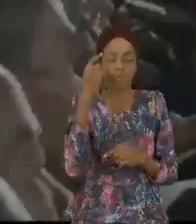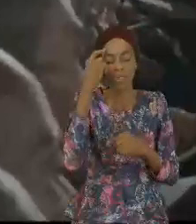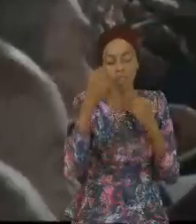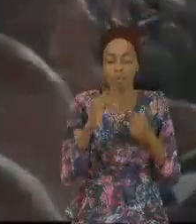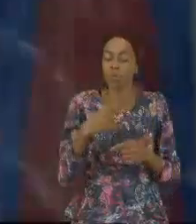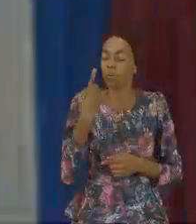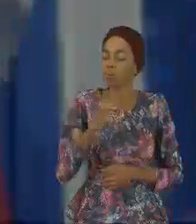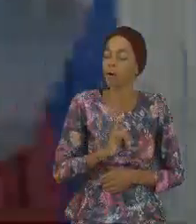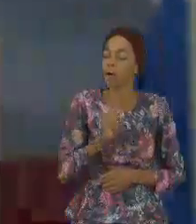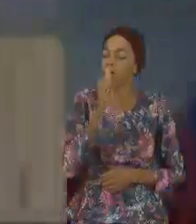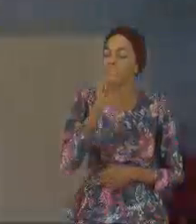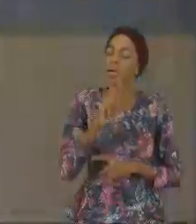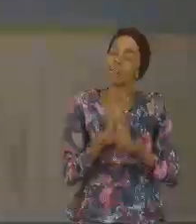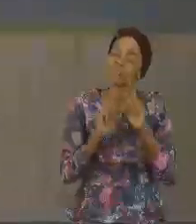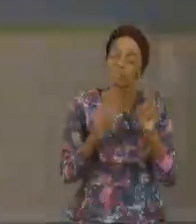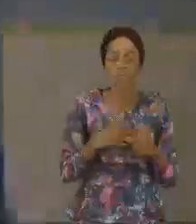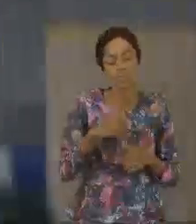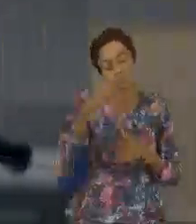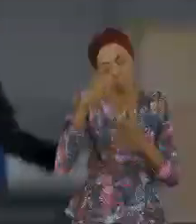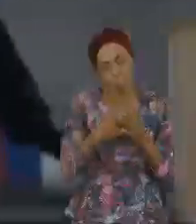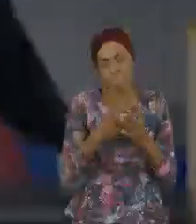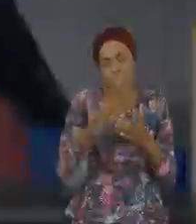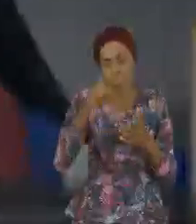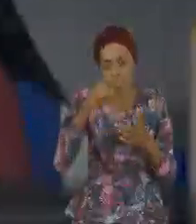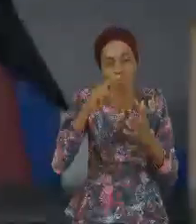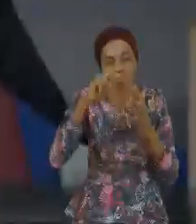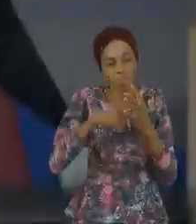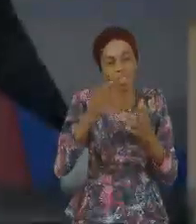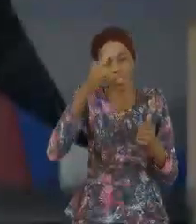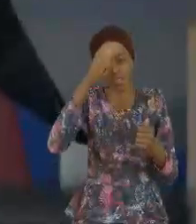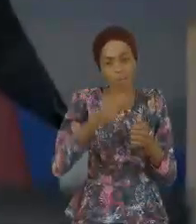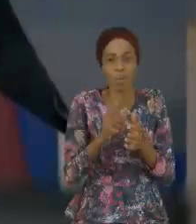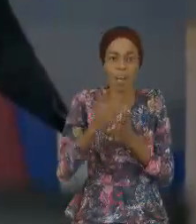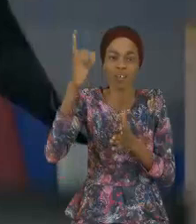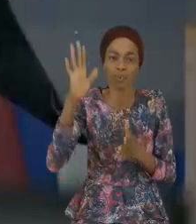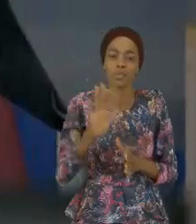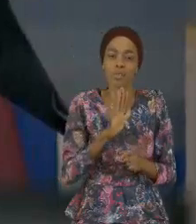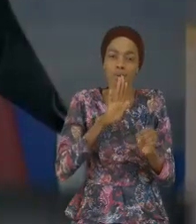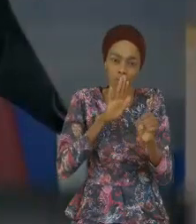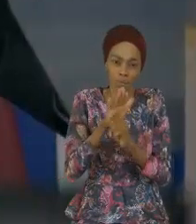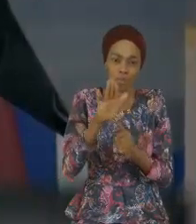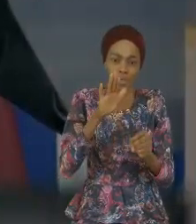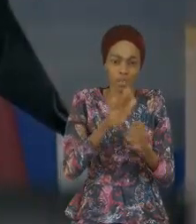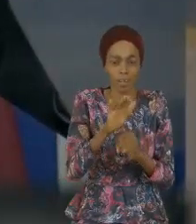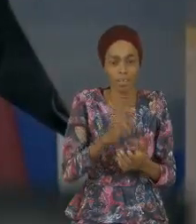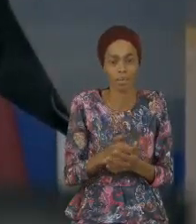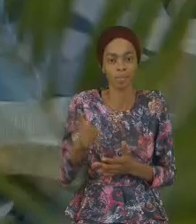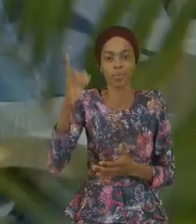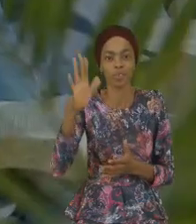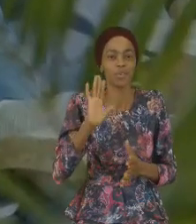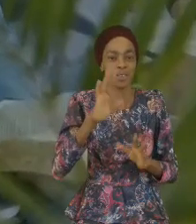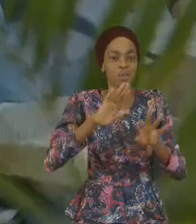I, begin to remember that God is your sufficiency. God is my